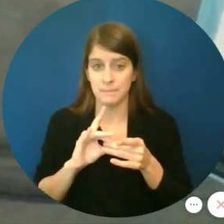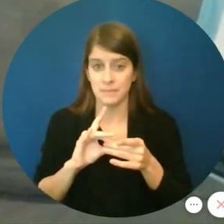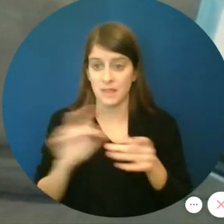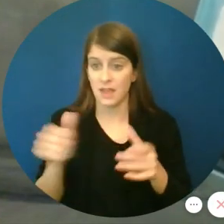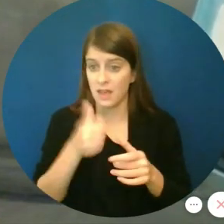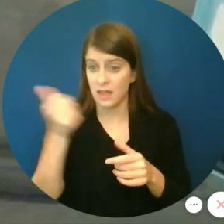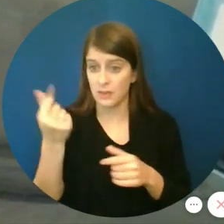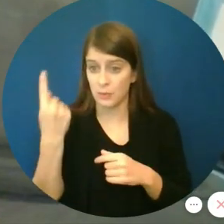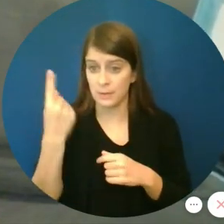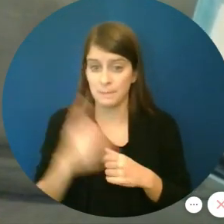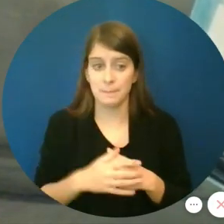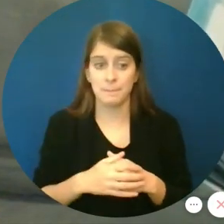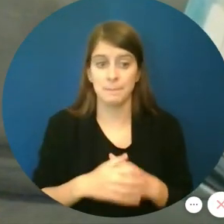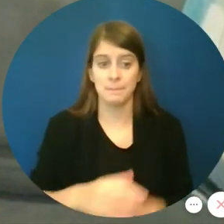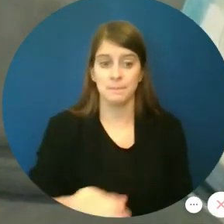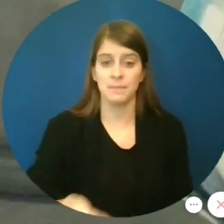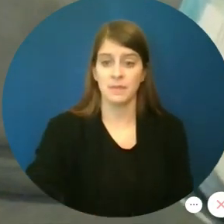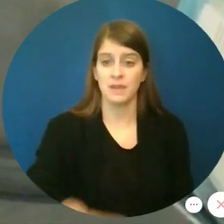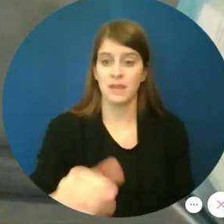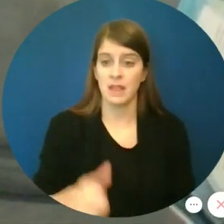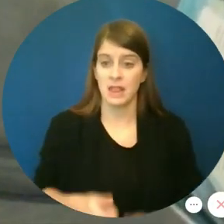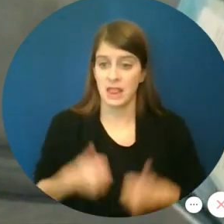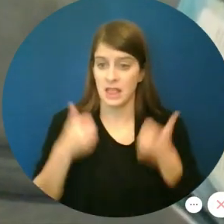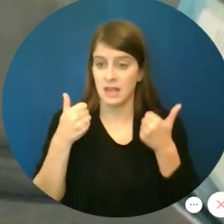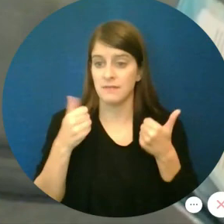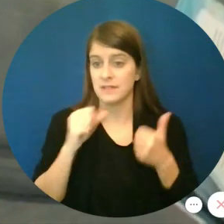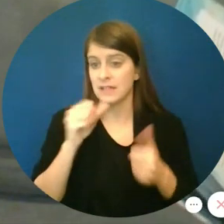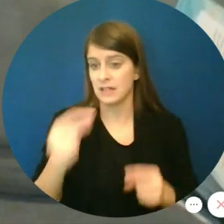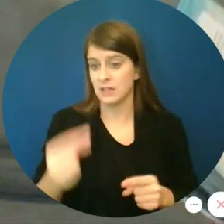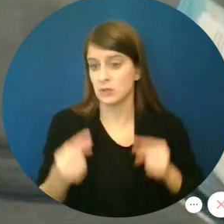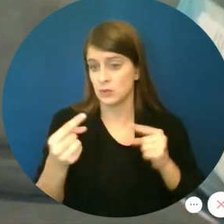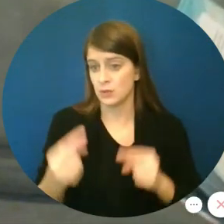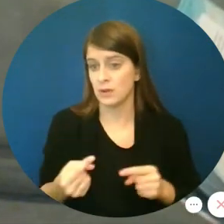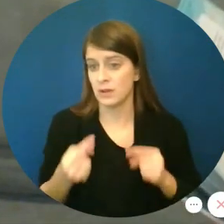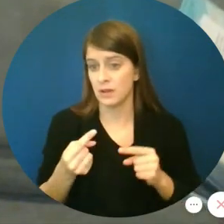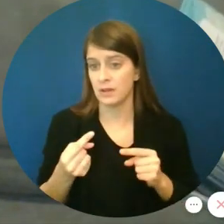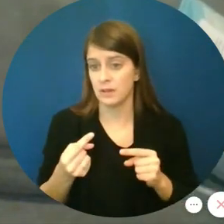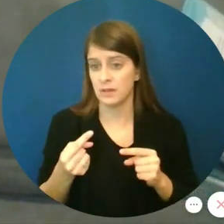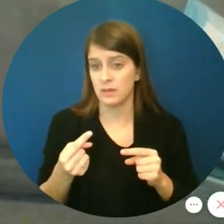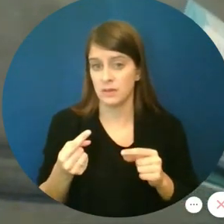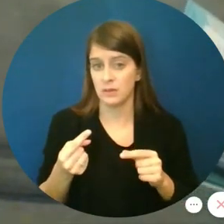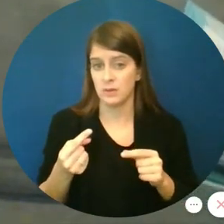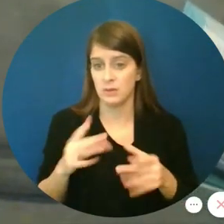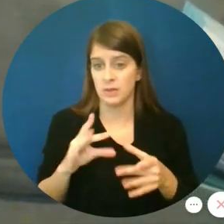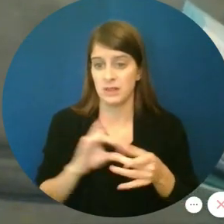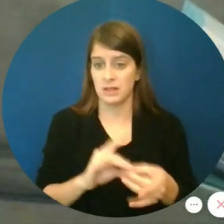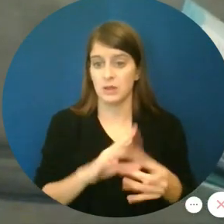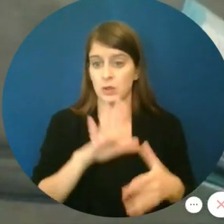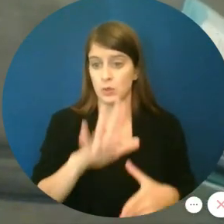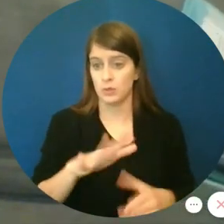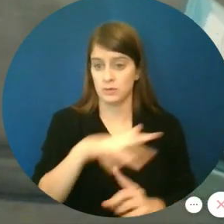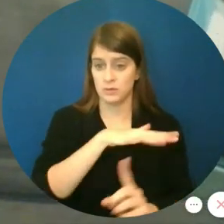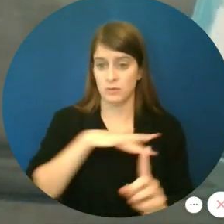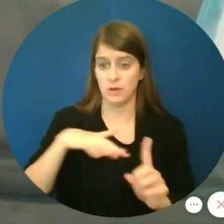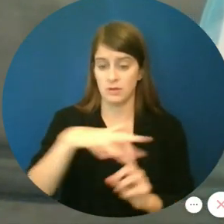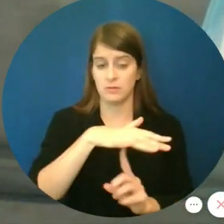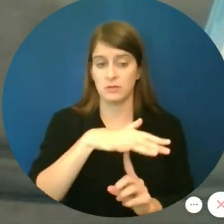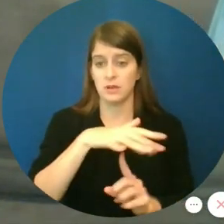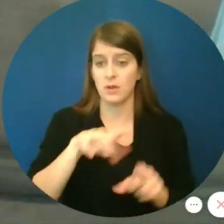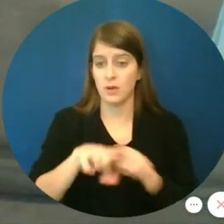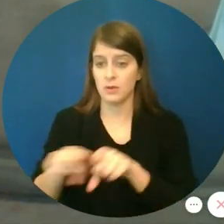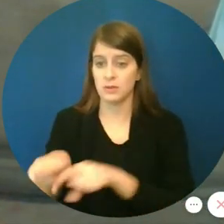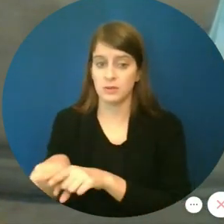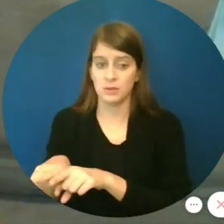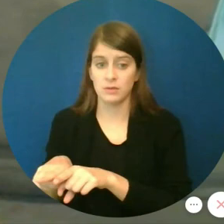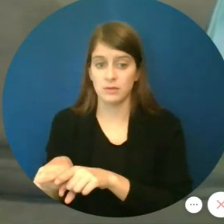another one. "Life is not only a struggle against the surroundings from which life came. It is also